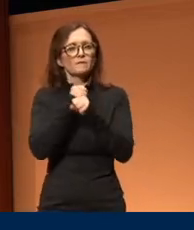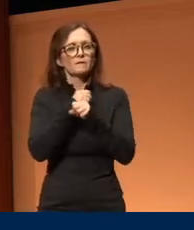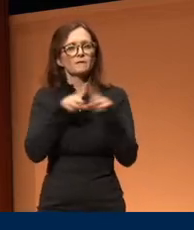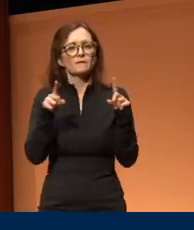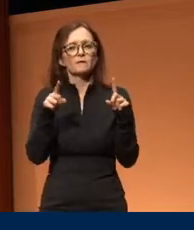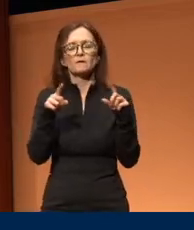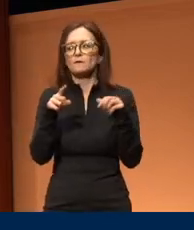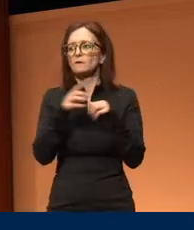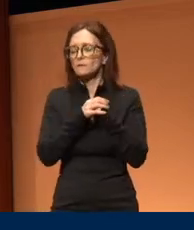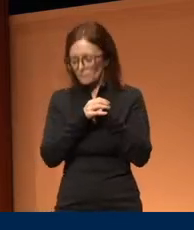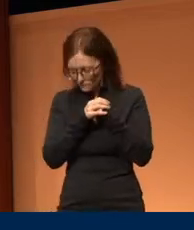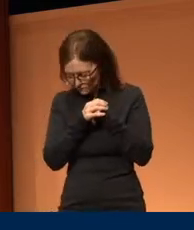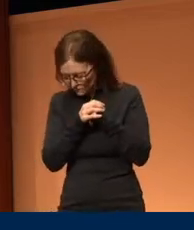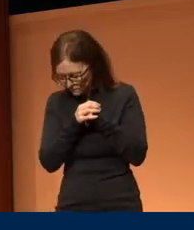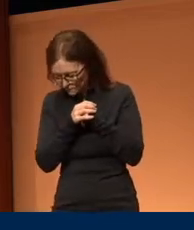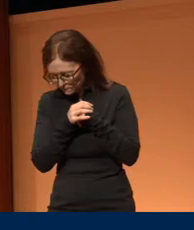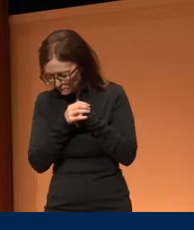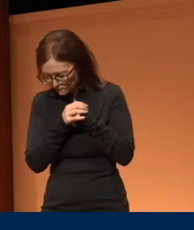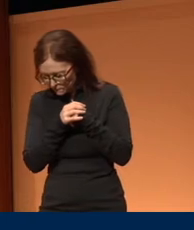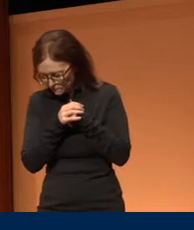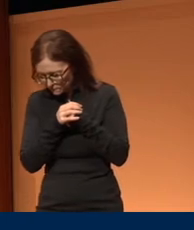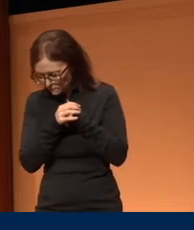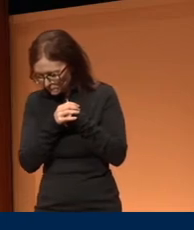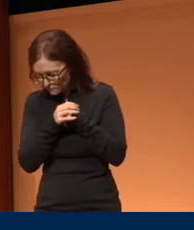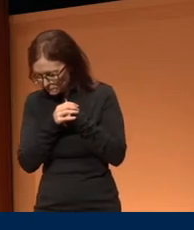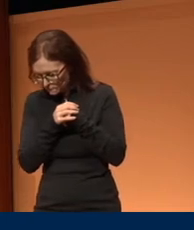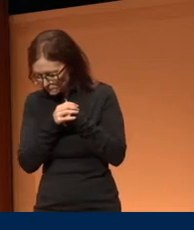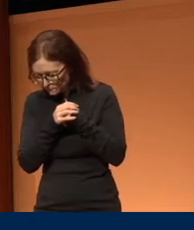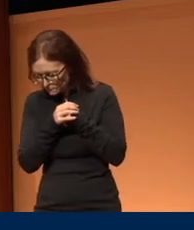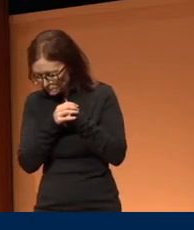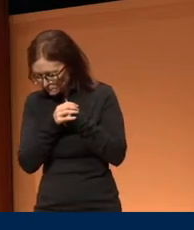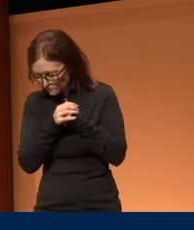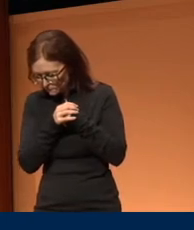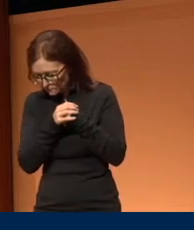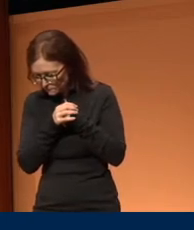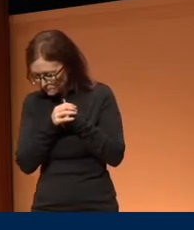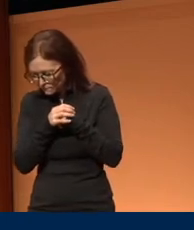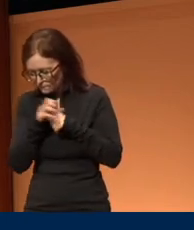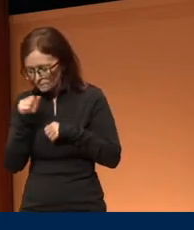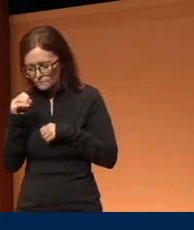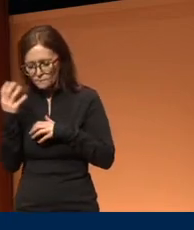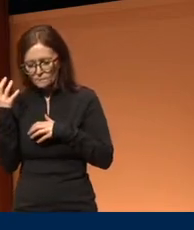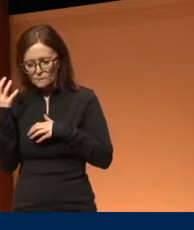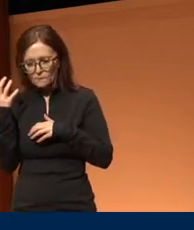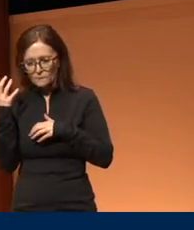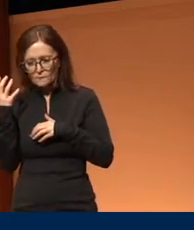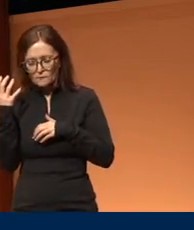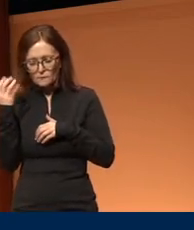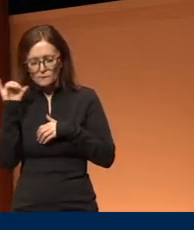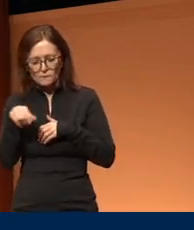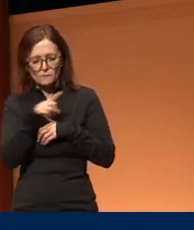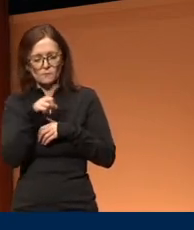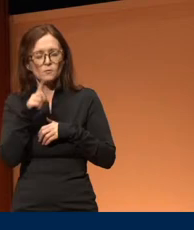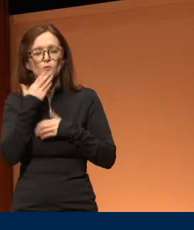It's fascinating. I find that completely amazing what they've done in Syria, in Rojava, and great admiration.